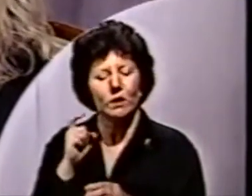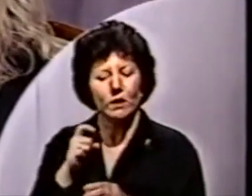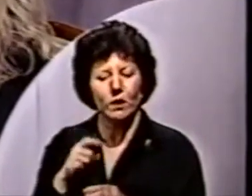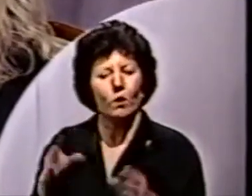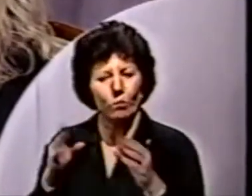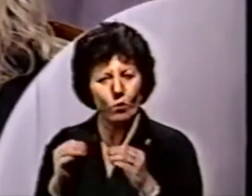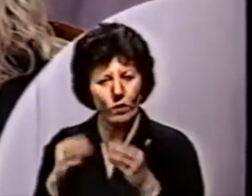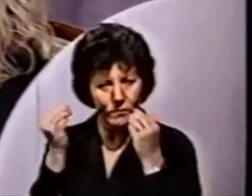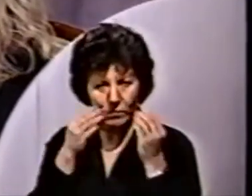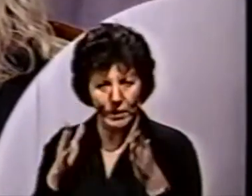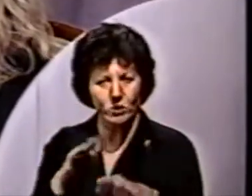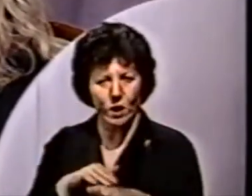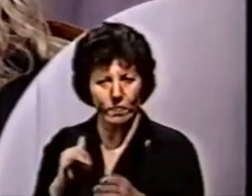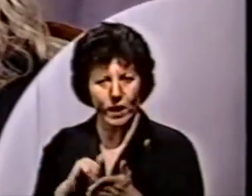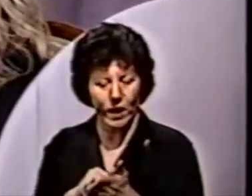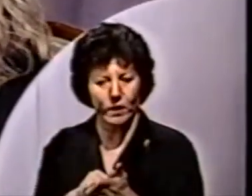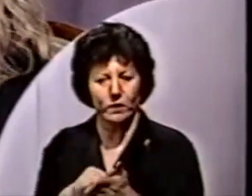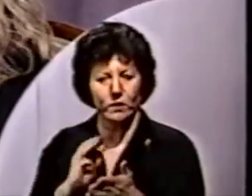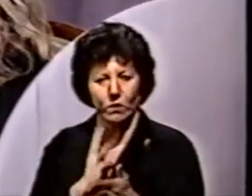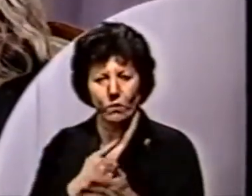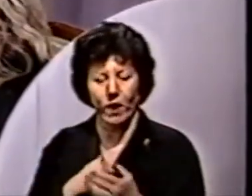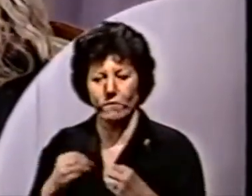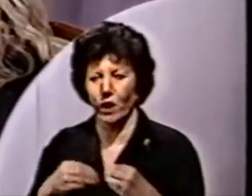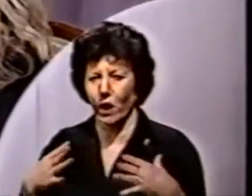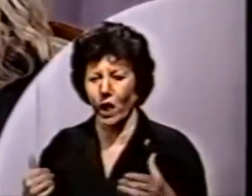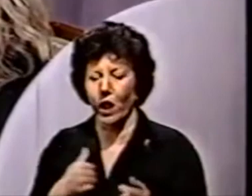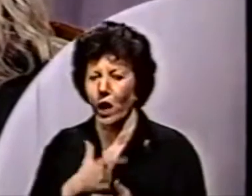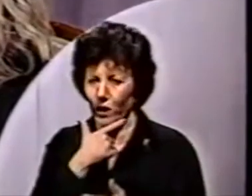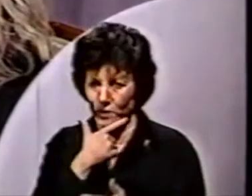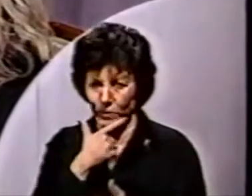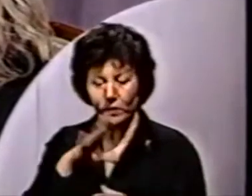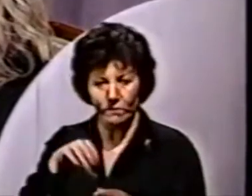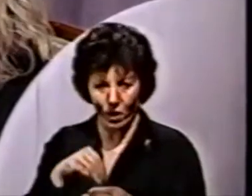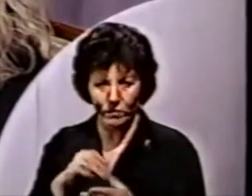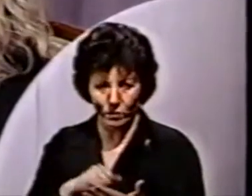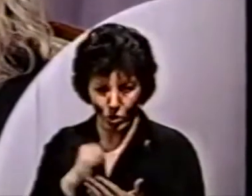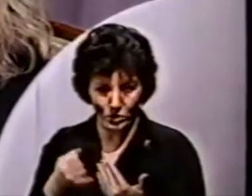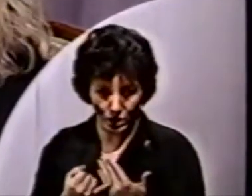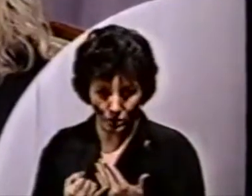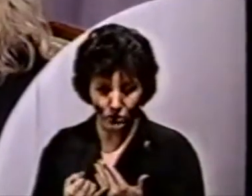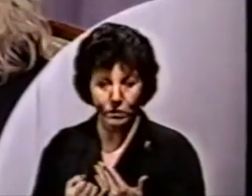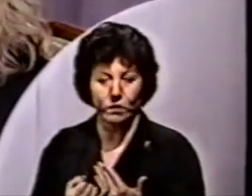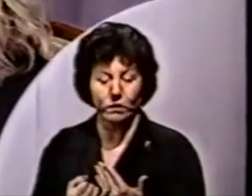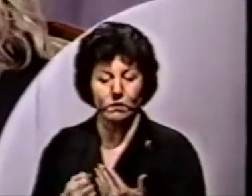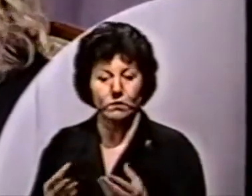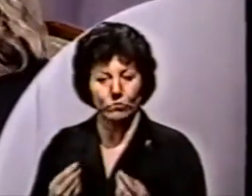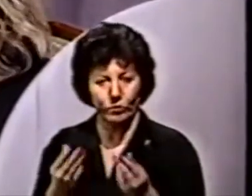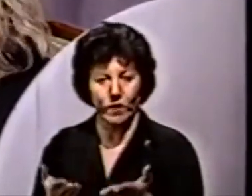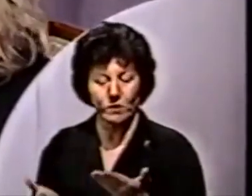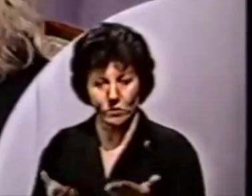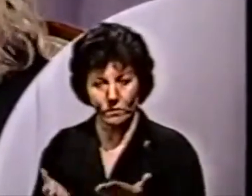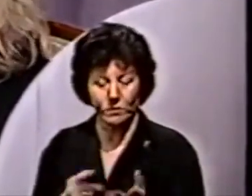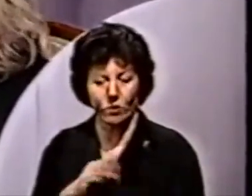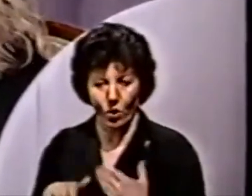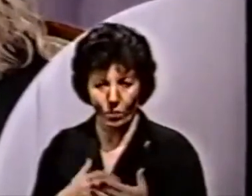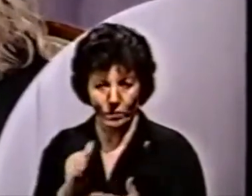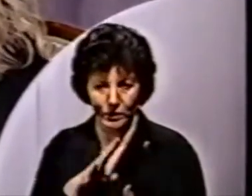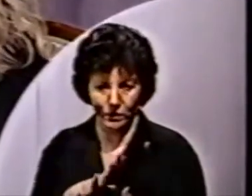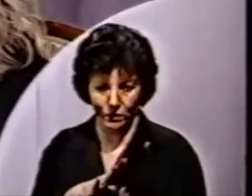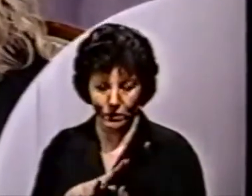and we do have a lot of lesbian women involved in our project, mm-hmm. And we want to provide services to all